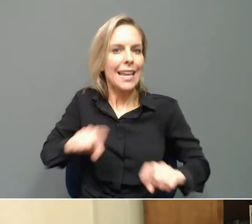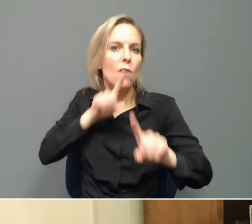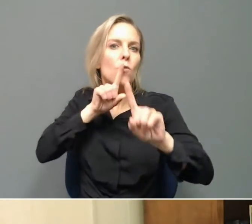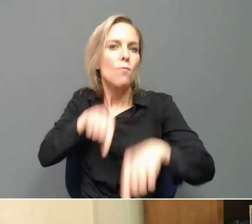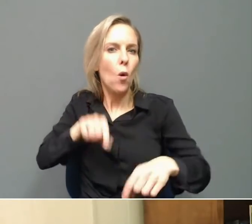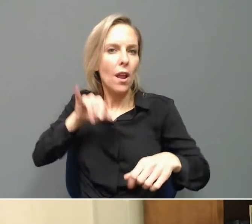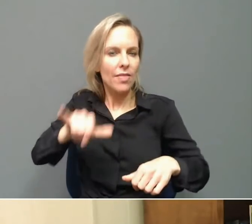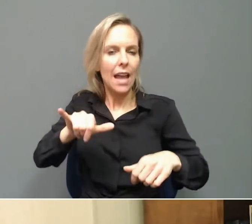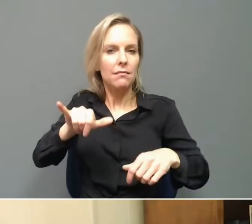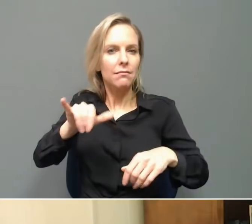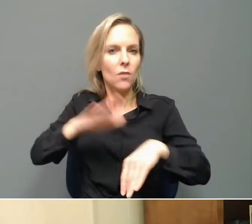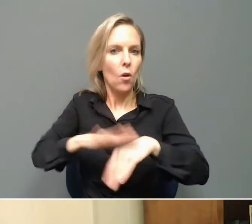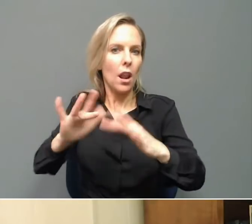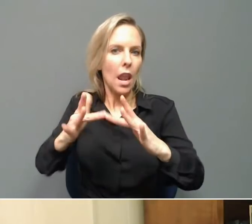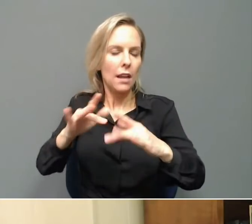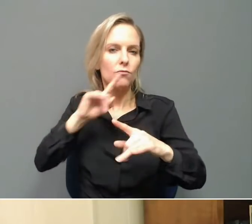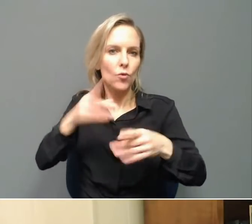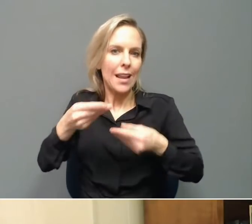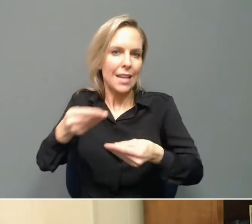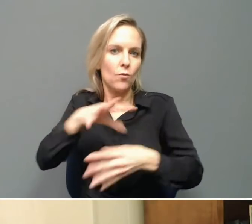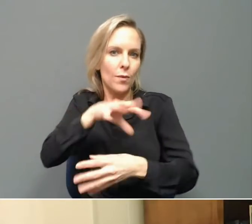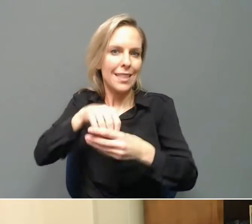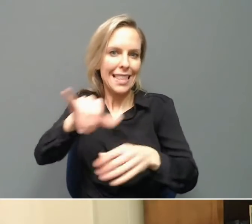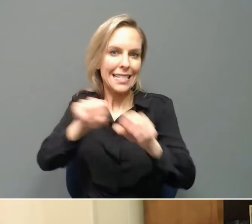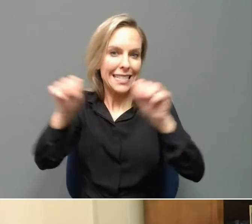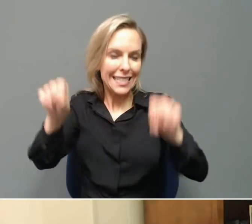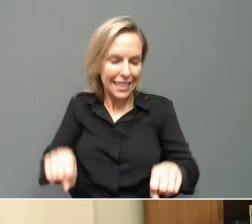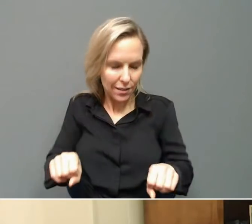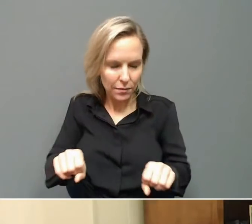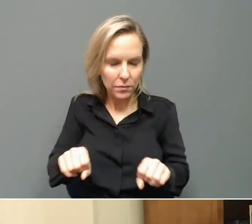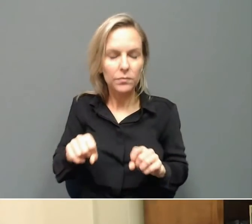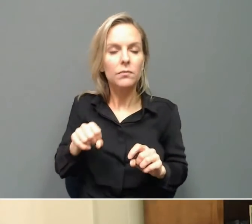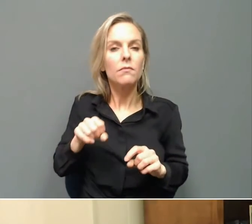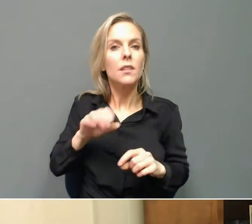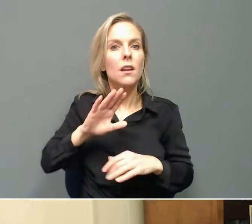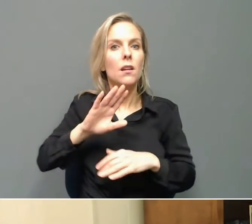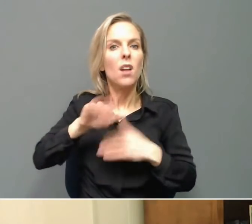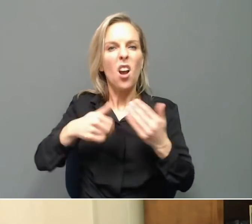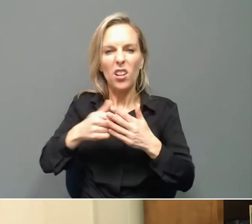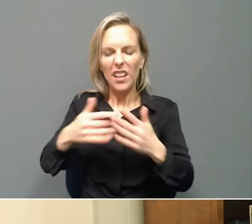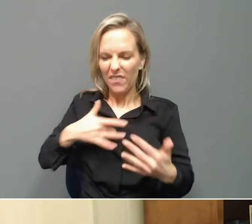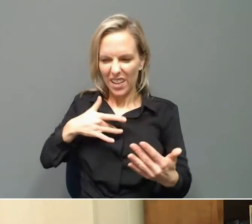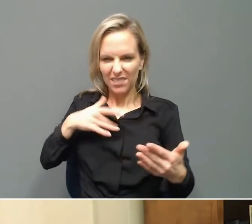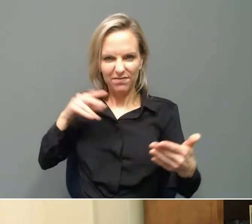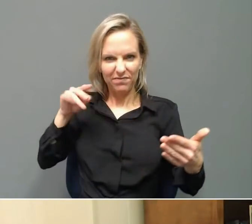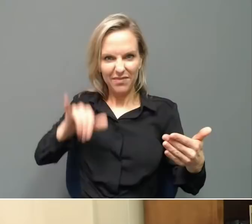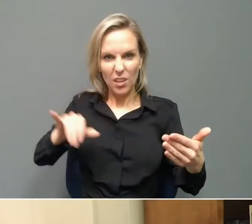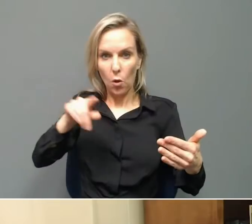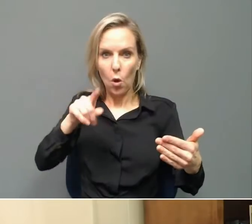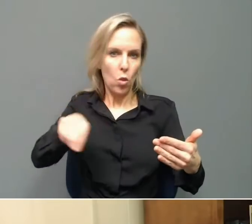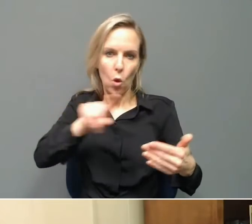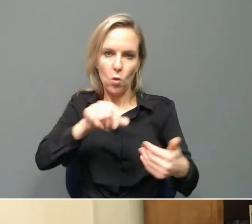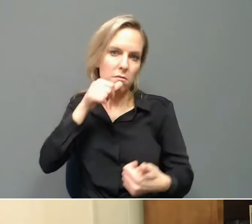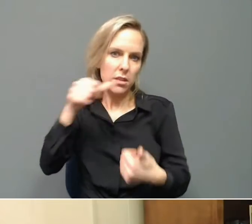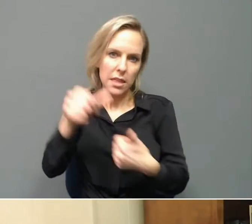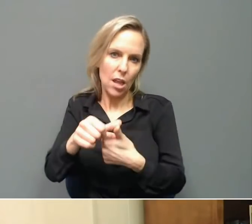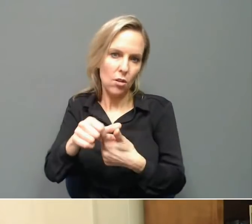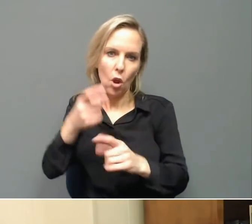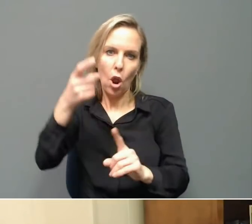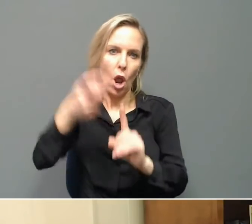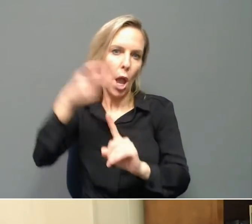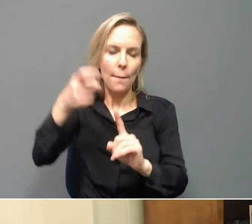that in the system. But with all of those disconnects there, those letters are automatically generated by the